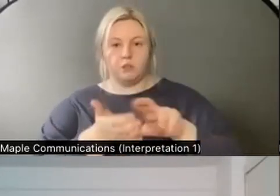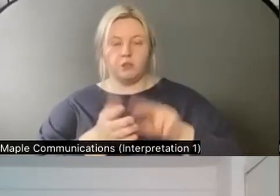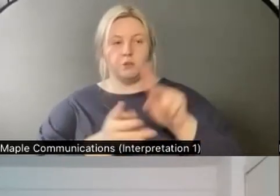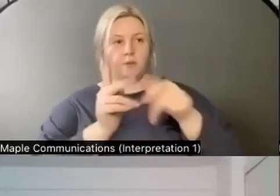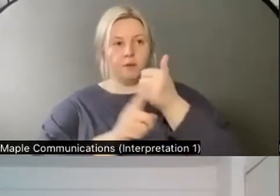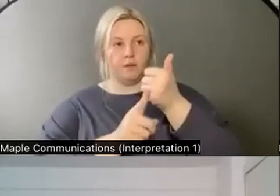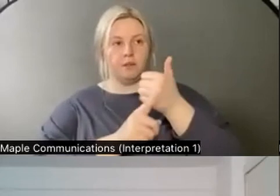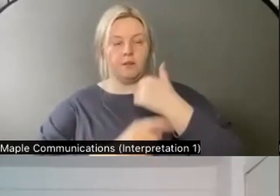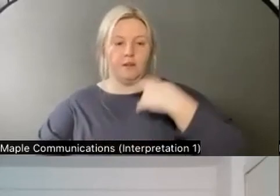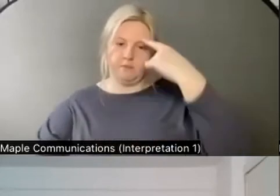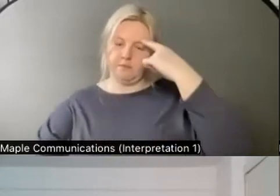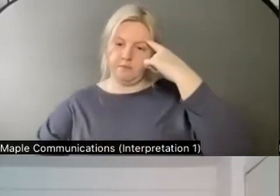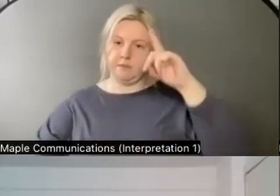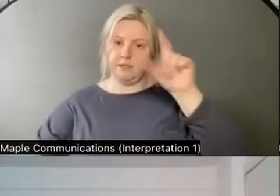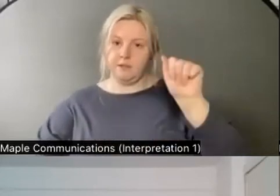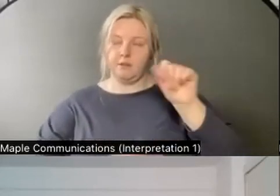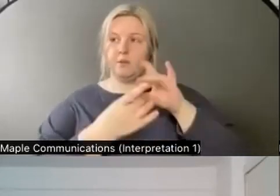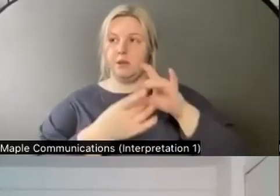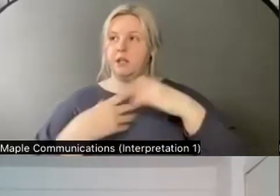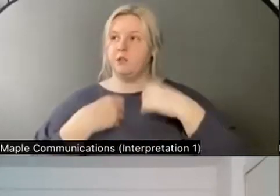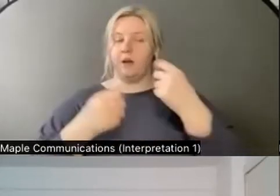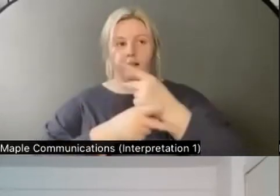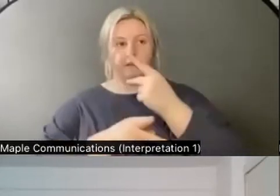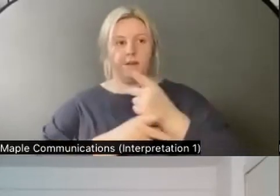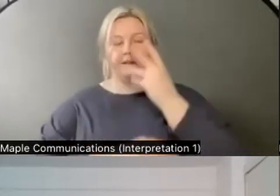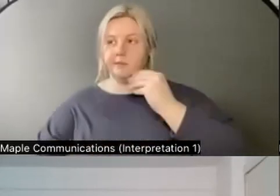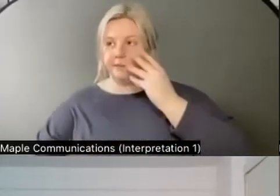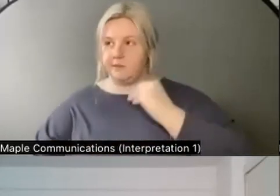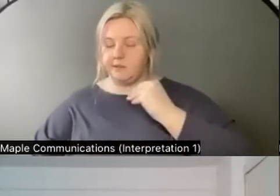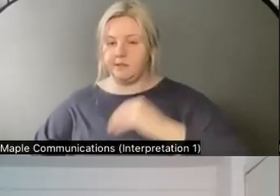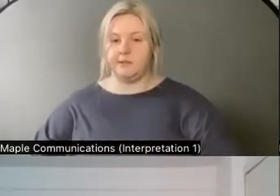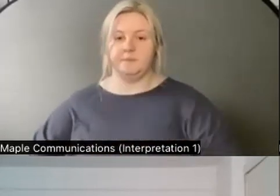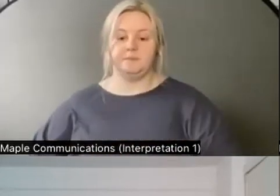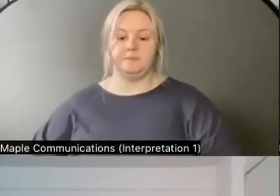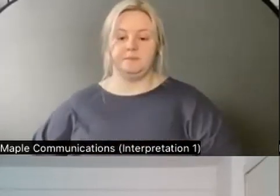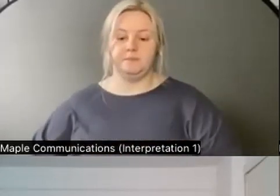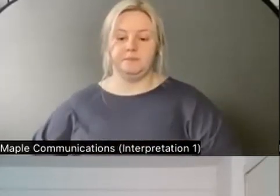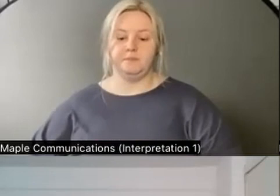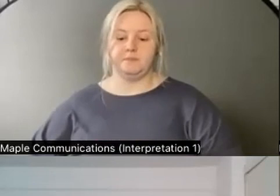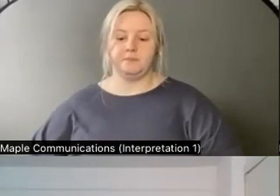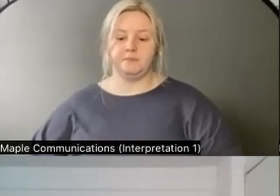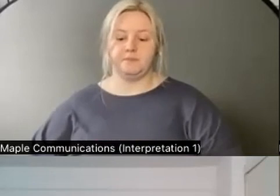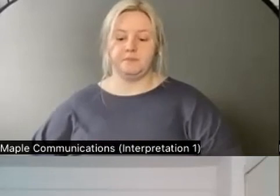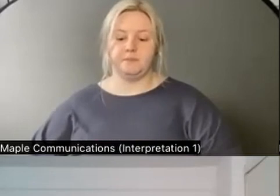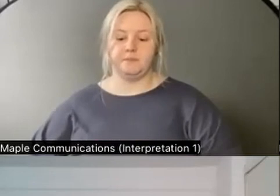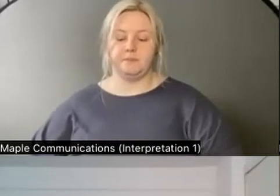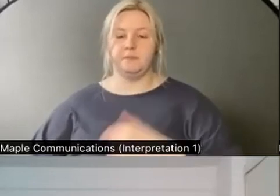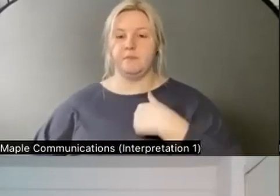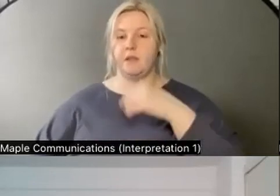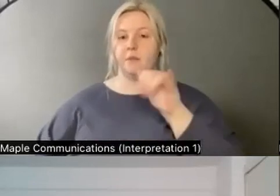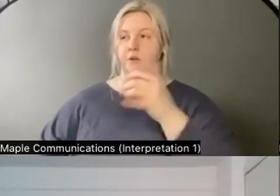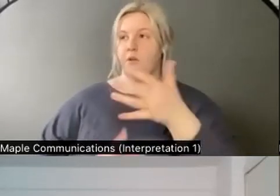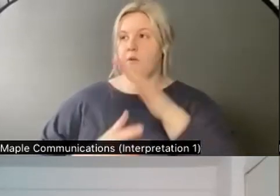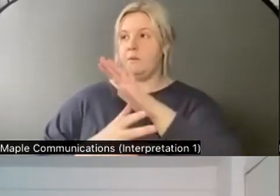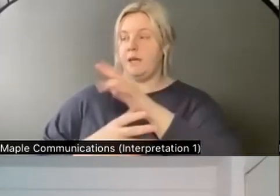intellectual disabilities about their healthcare experiences. I'm also the main caregiver for my daughter, who